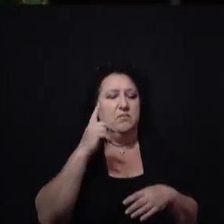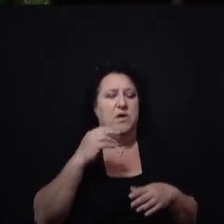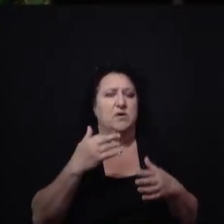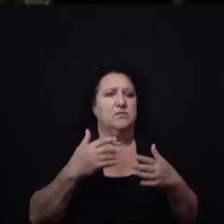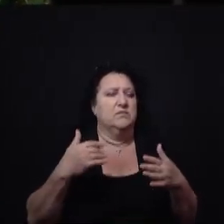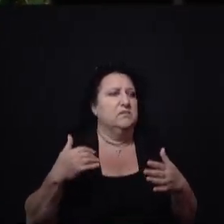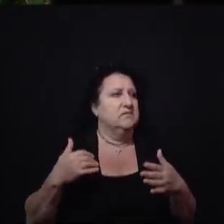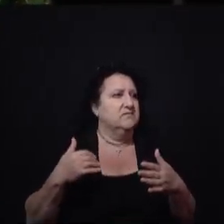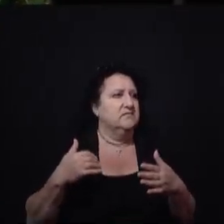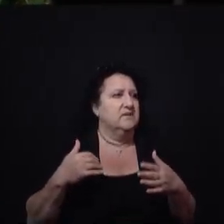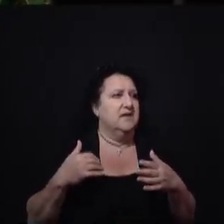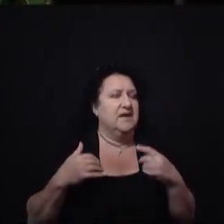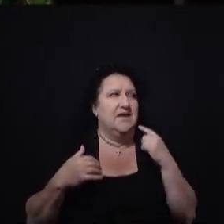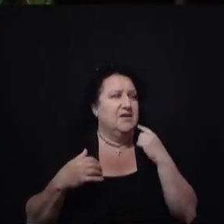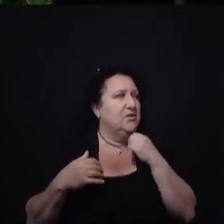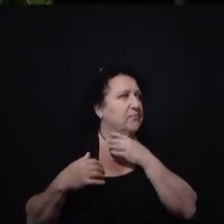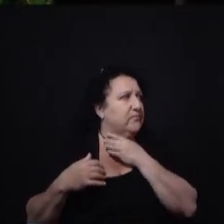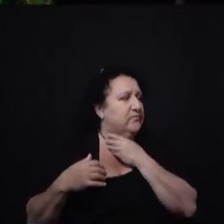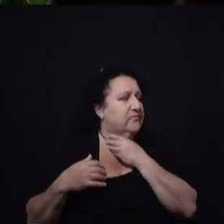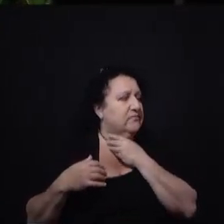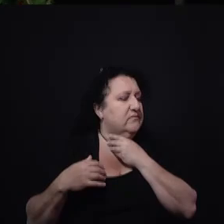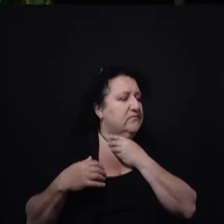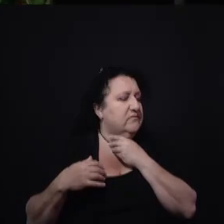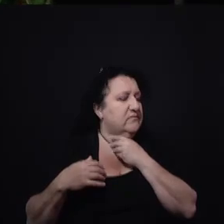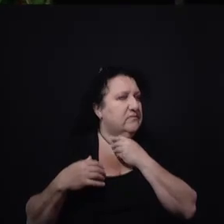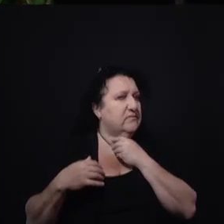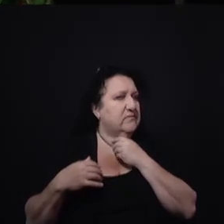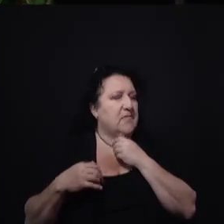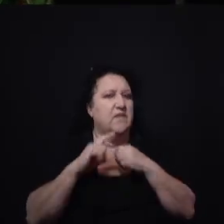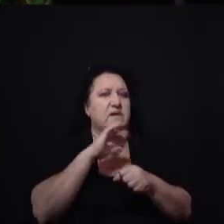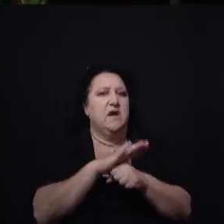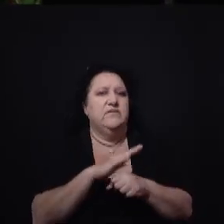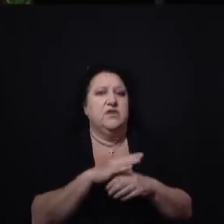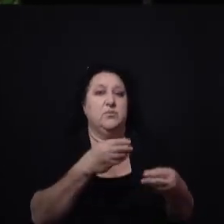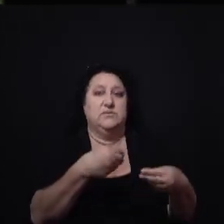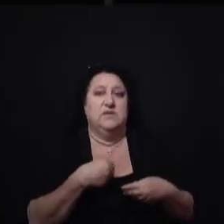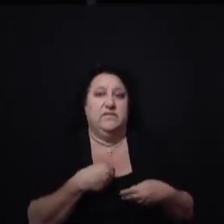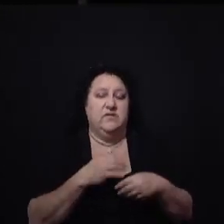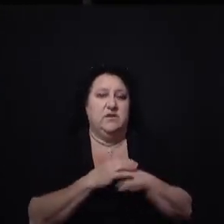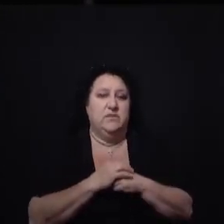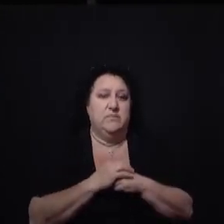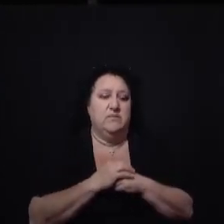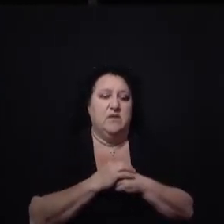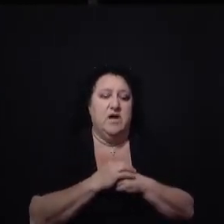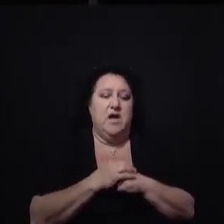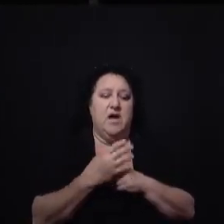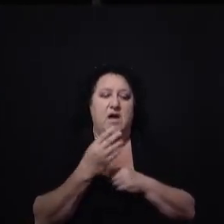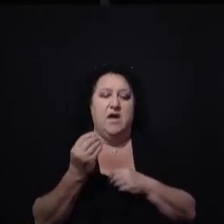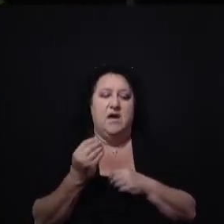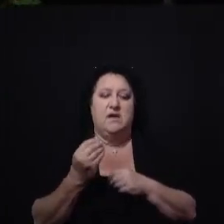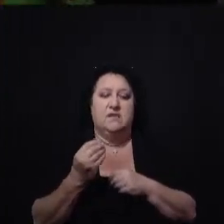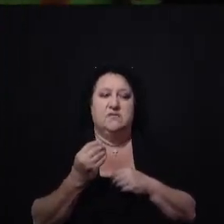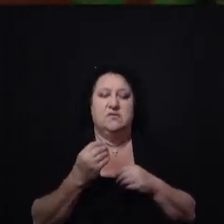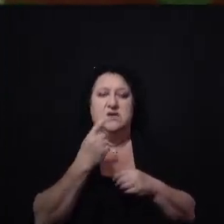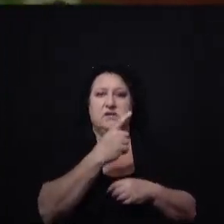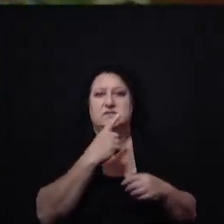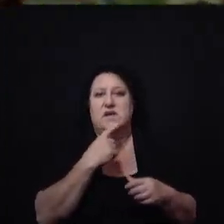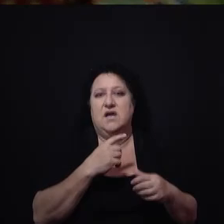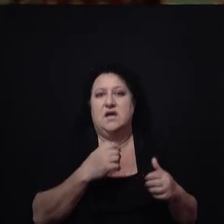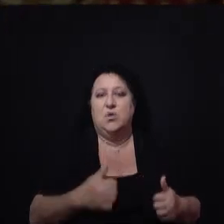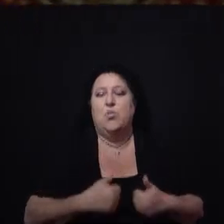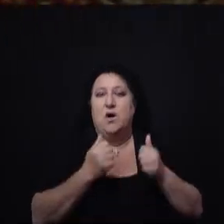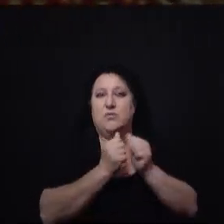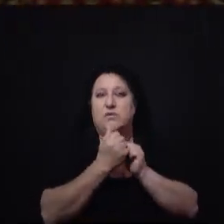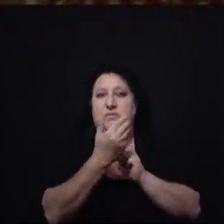Abraham and the covenant that was given back in Genesis chapter 12, where God says, walk with me and be made whole in my presence, and through